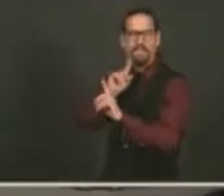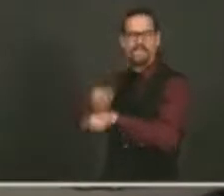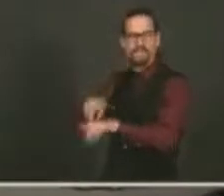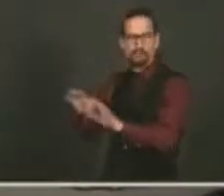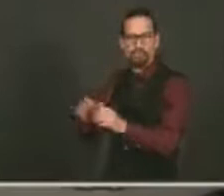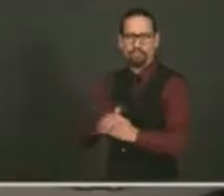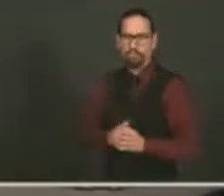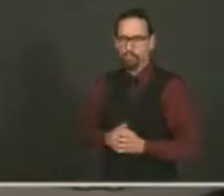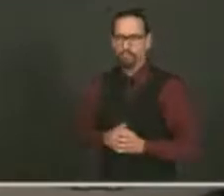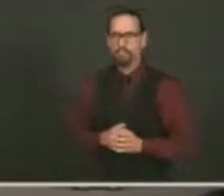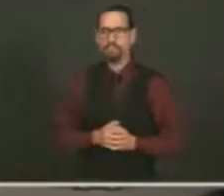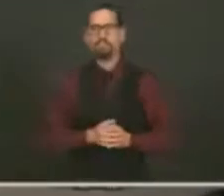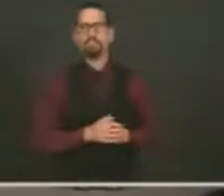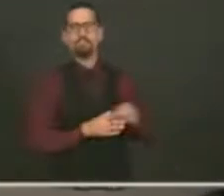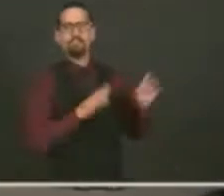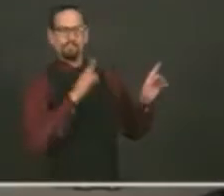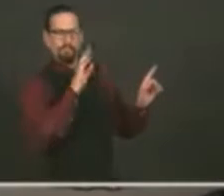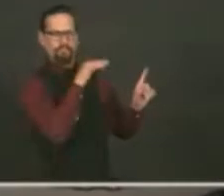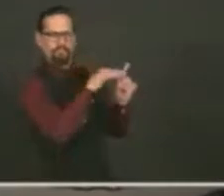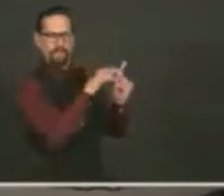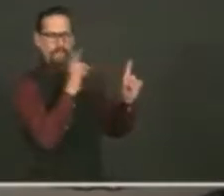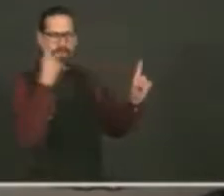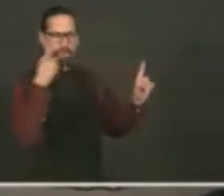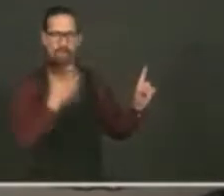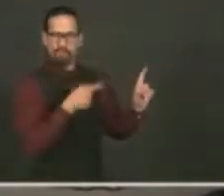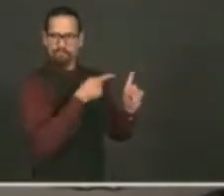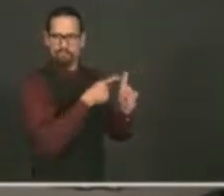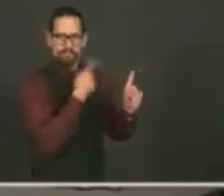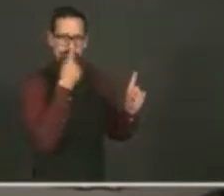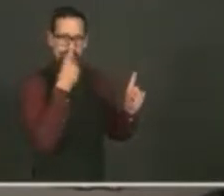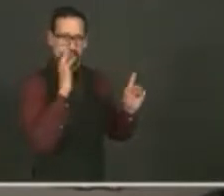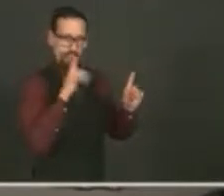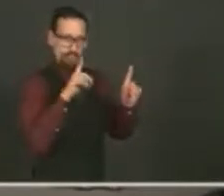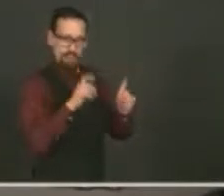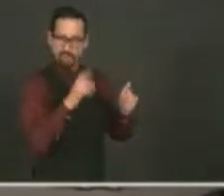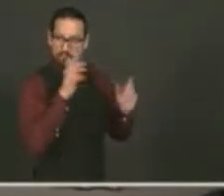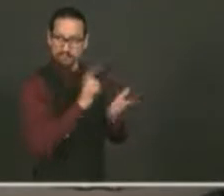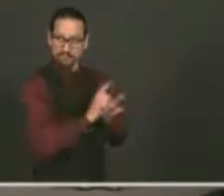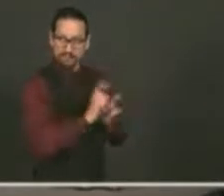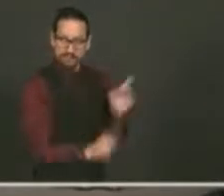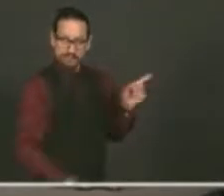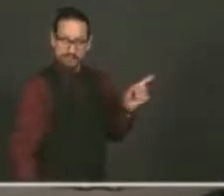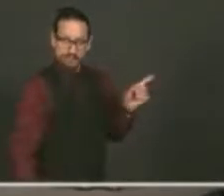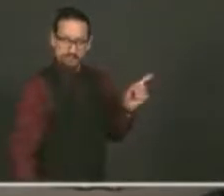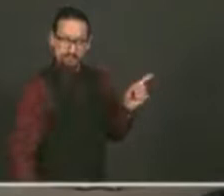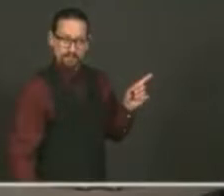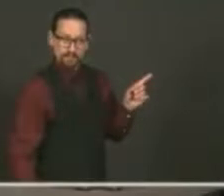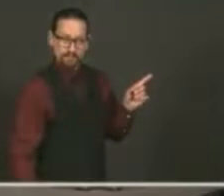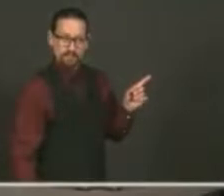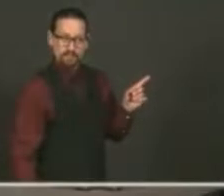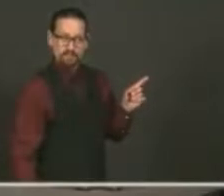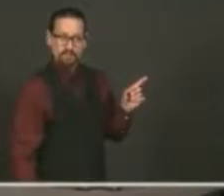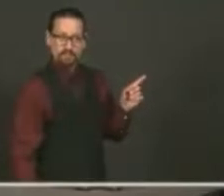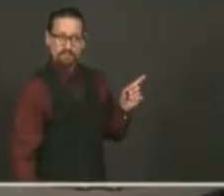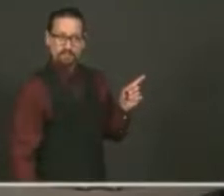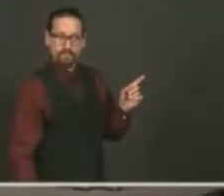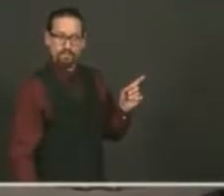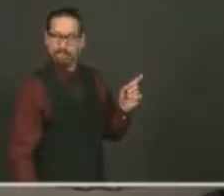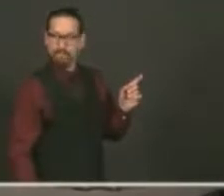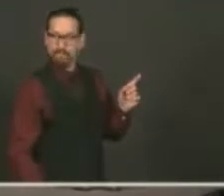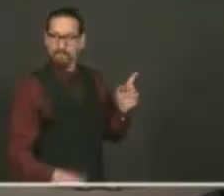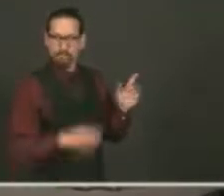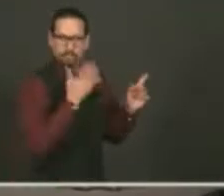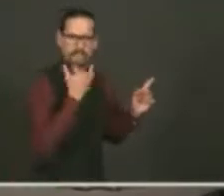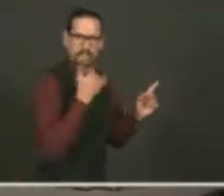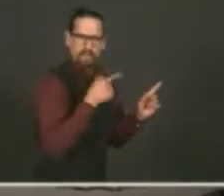Governor, did you say that you're going to be tested weekly? Yes. And what prompted that change? How often have you been tested